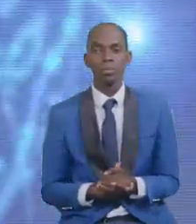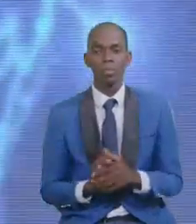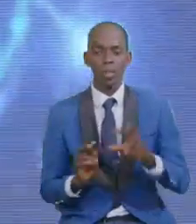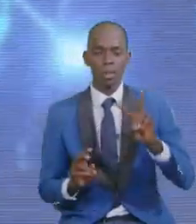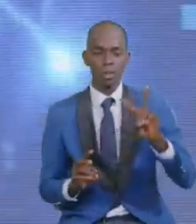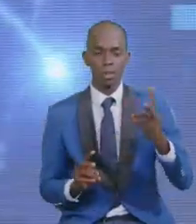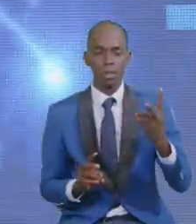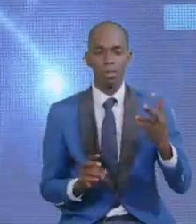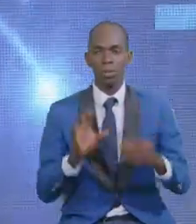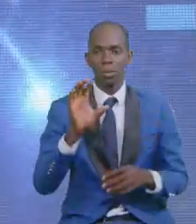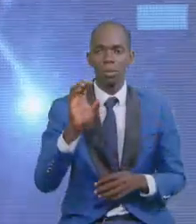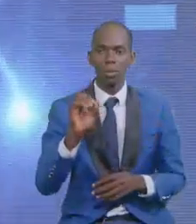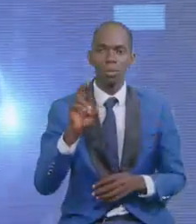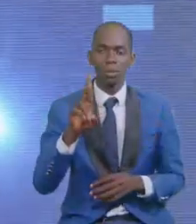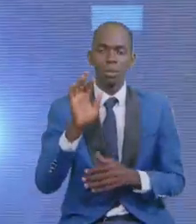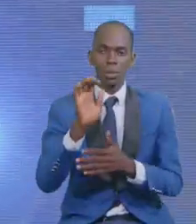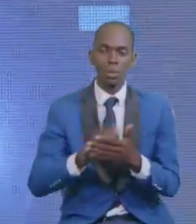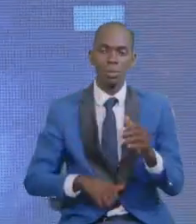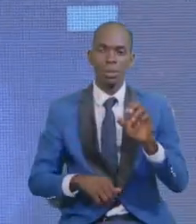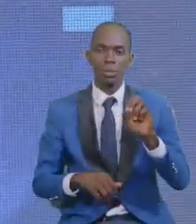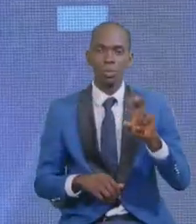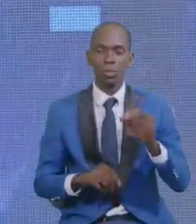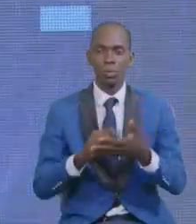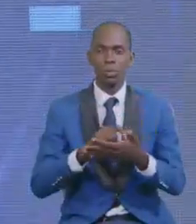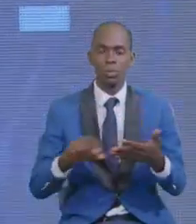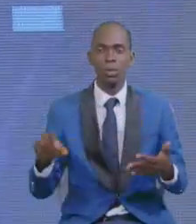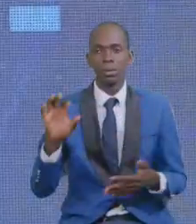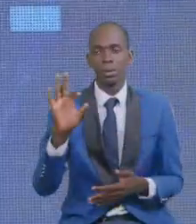2 Corinthians chapter 12 verse 9.